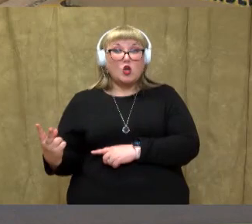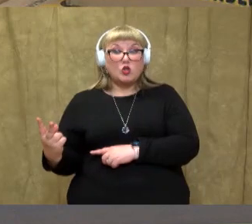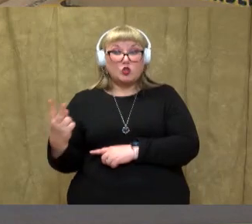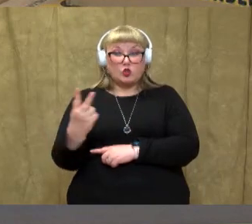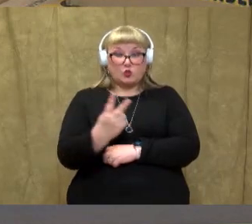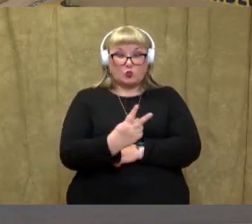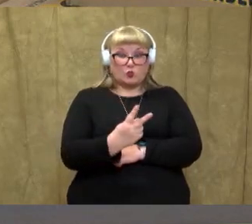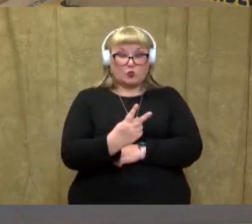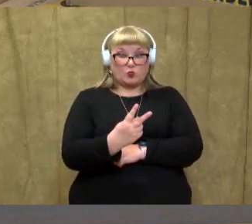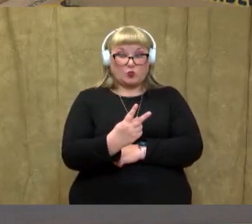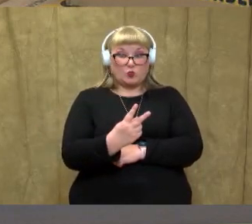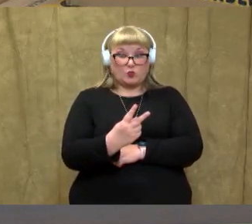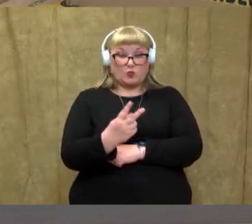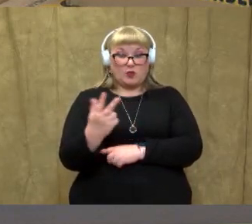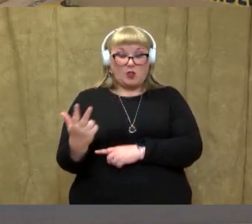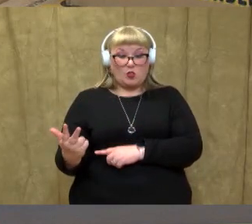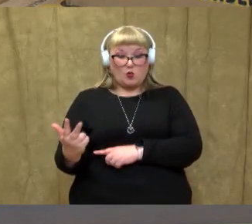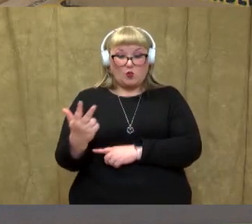2,